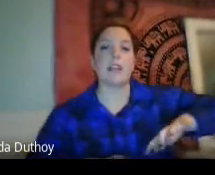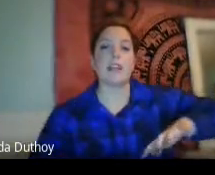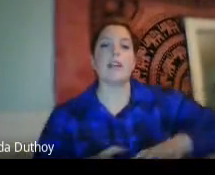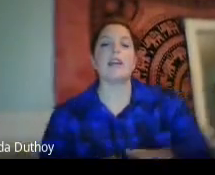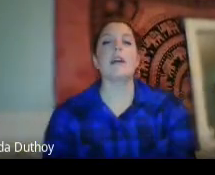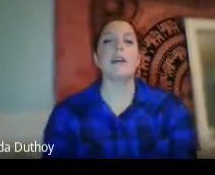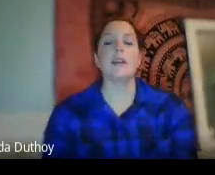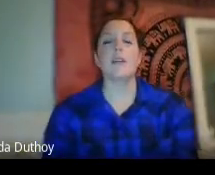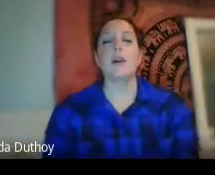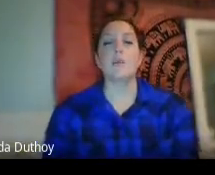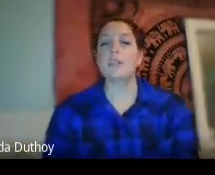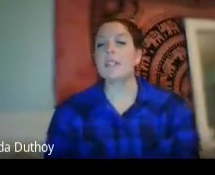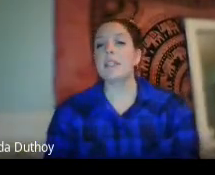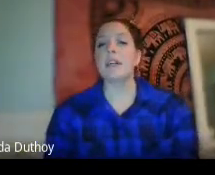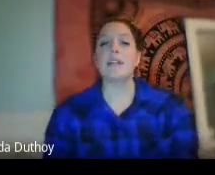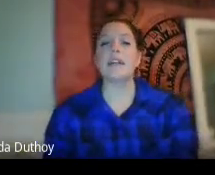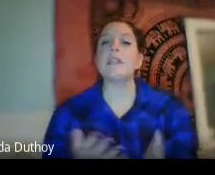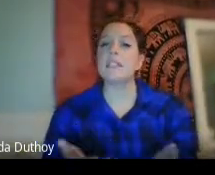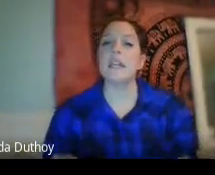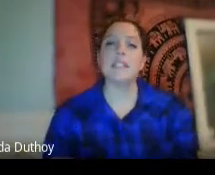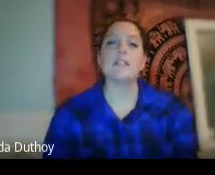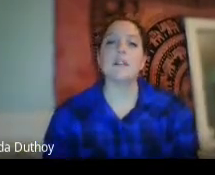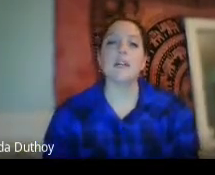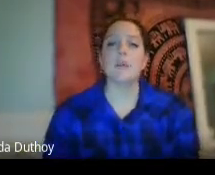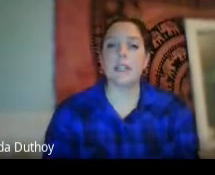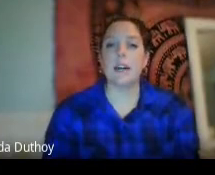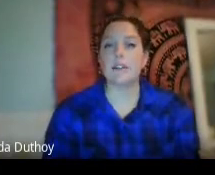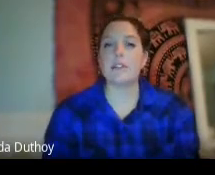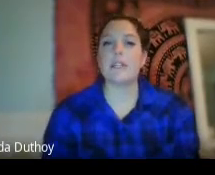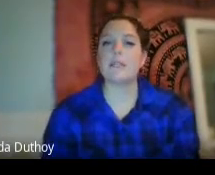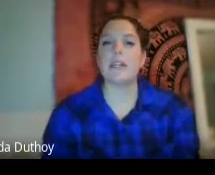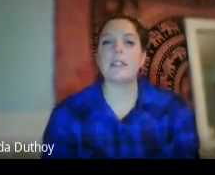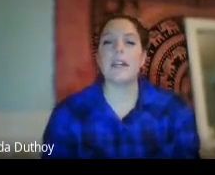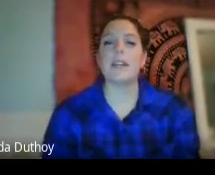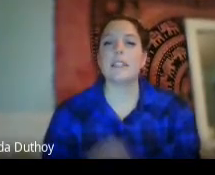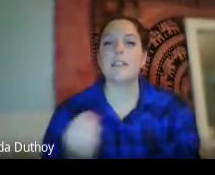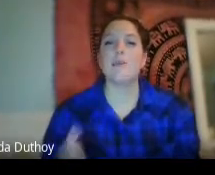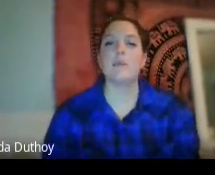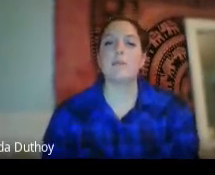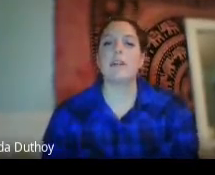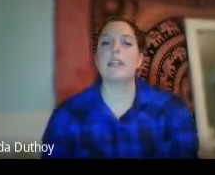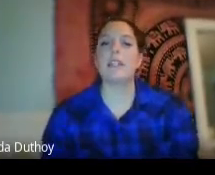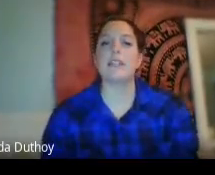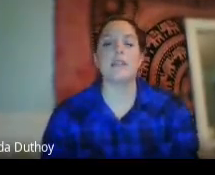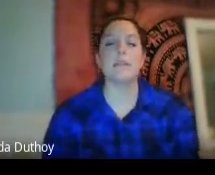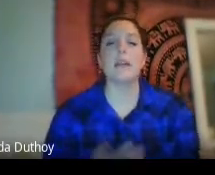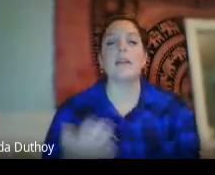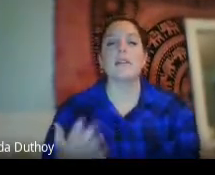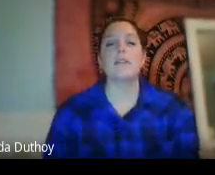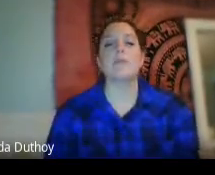that rain. Windy, a lot of these signs look like what they are, so that's why it's kind of easy to come up with those bright